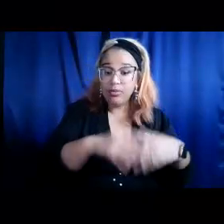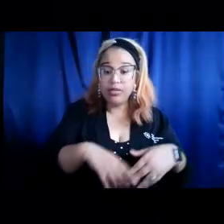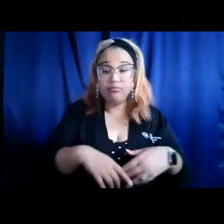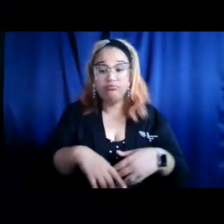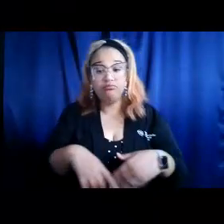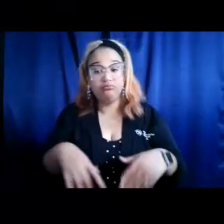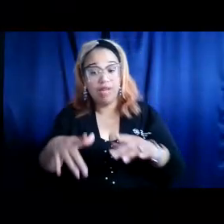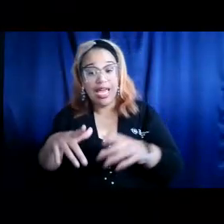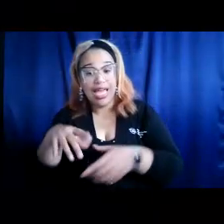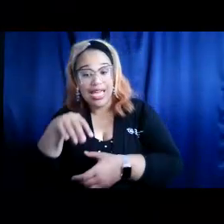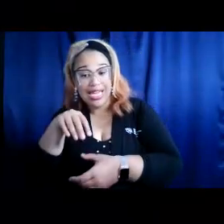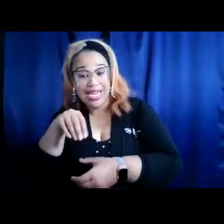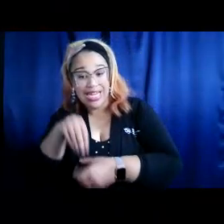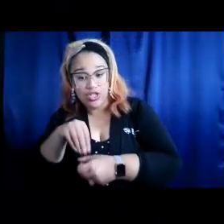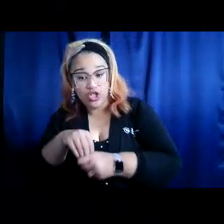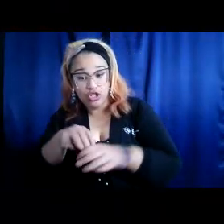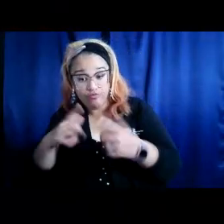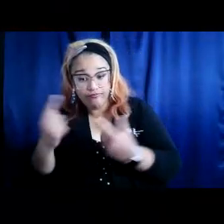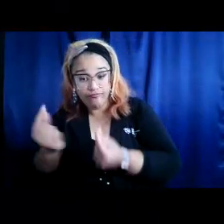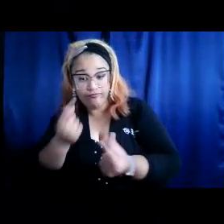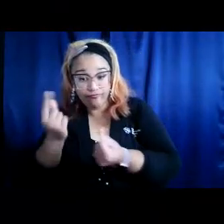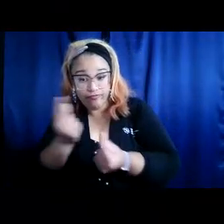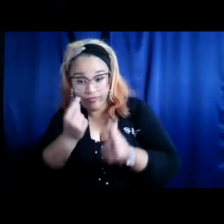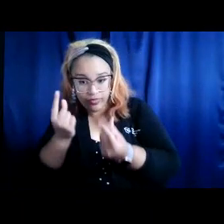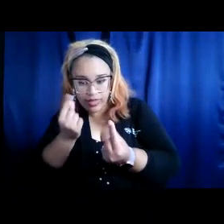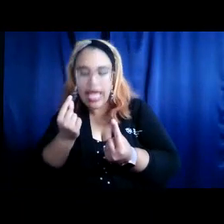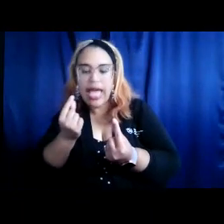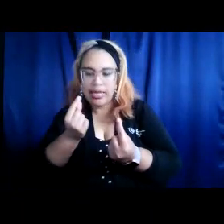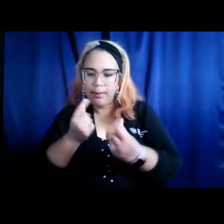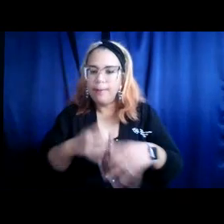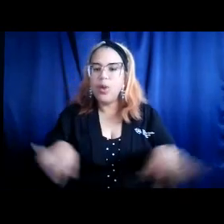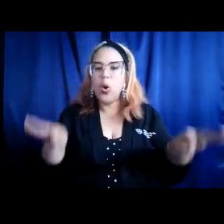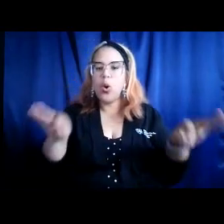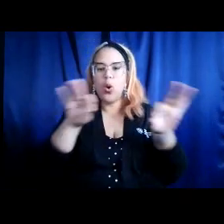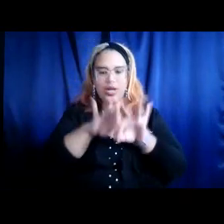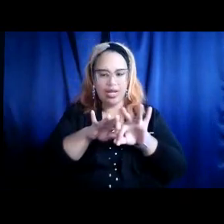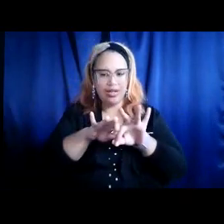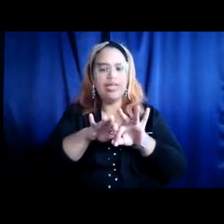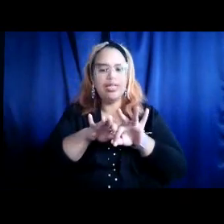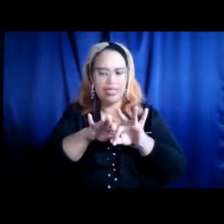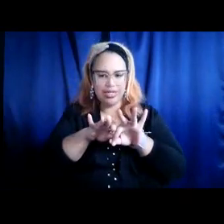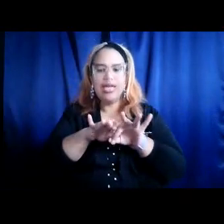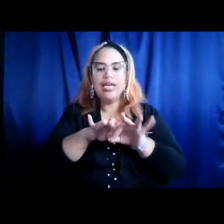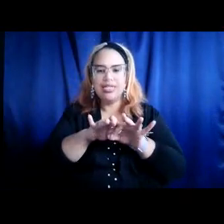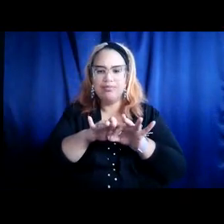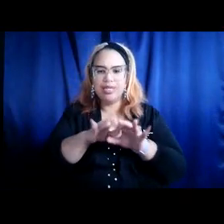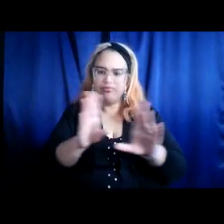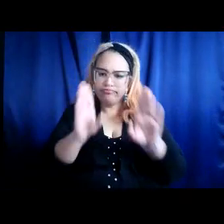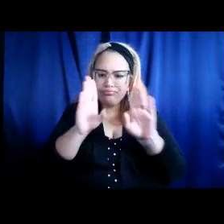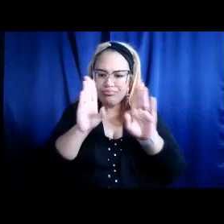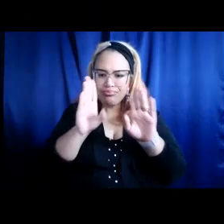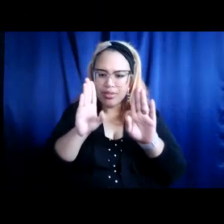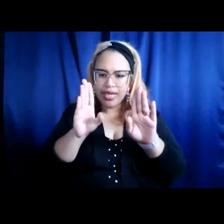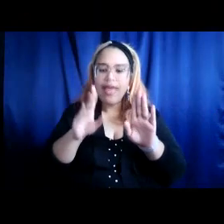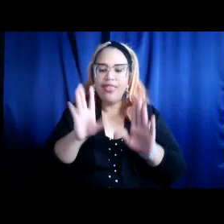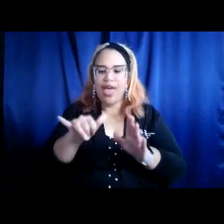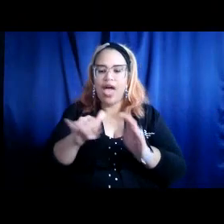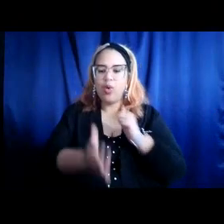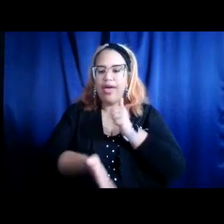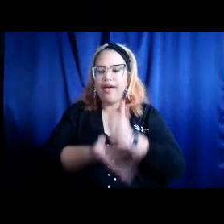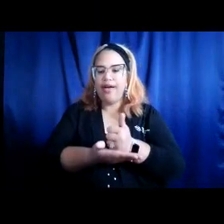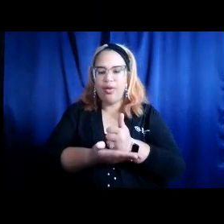alone. Collaborating with outside organizations that specialize in disability inclusion and accessibility can also help